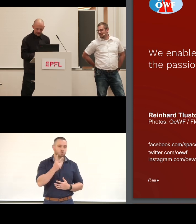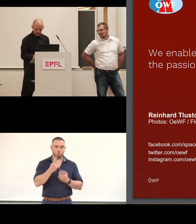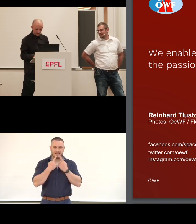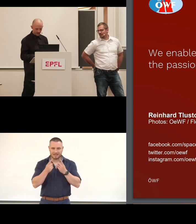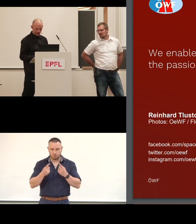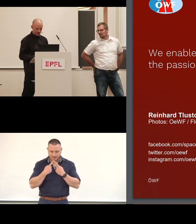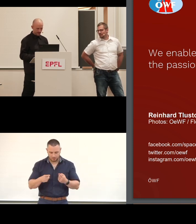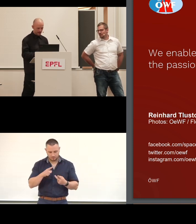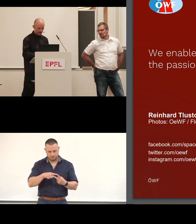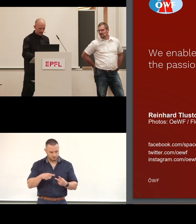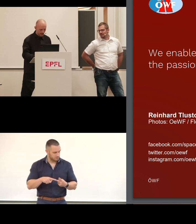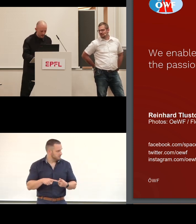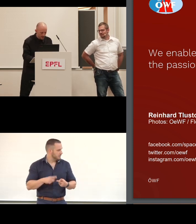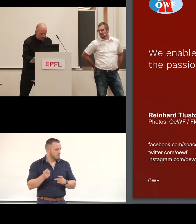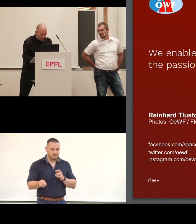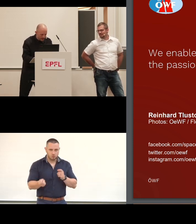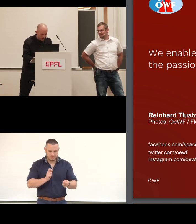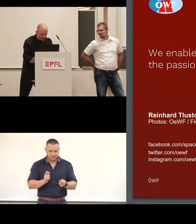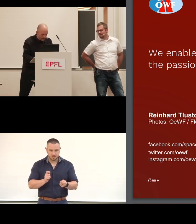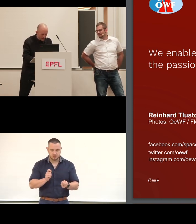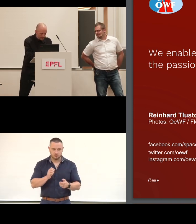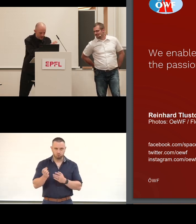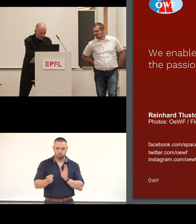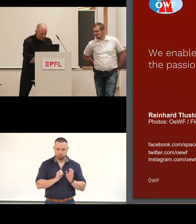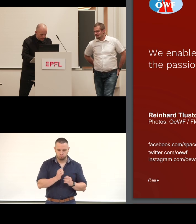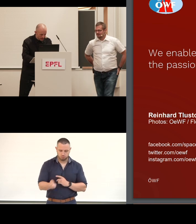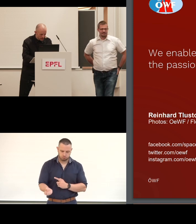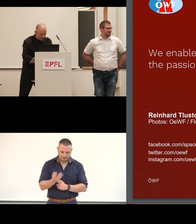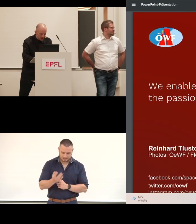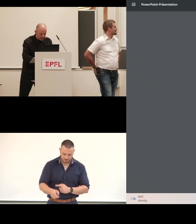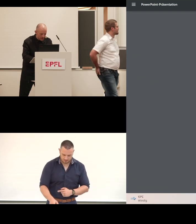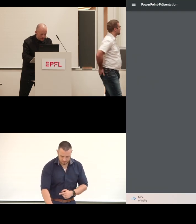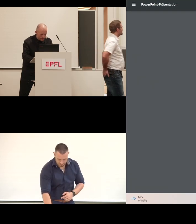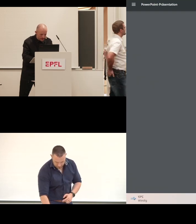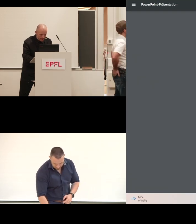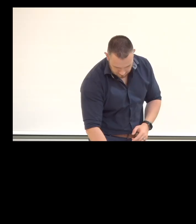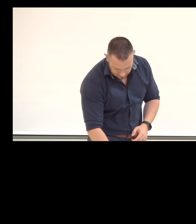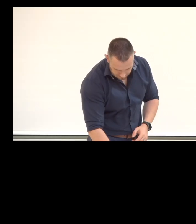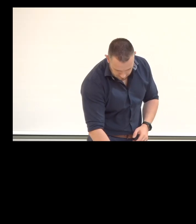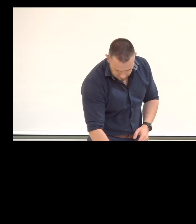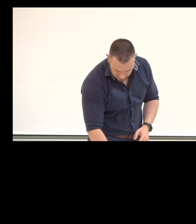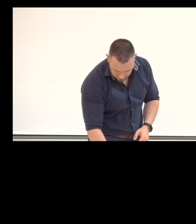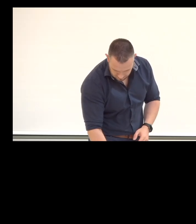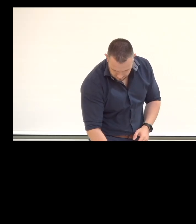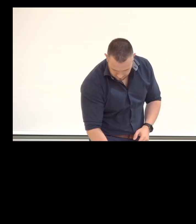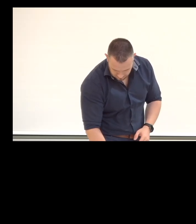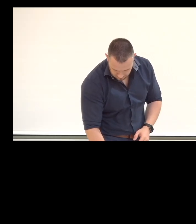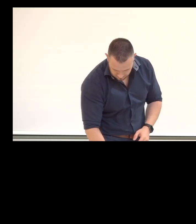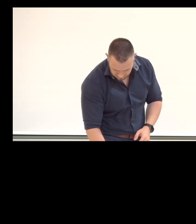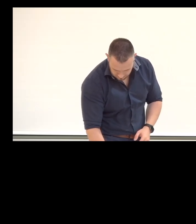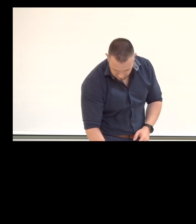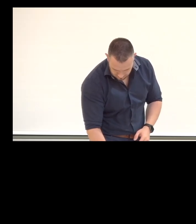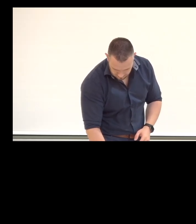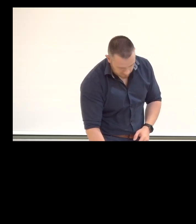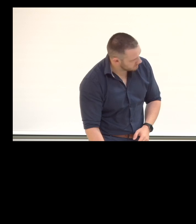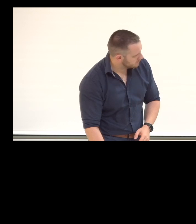of snuck in there. But we have to switch presentation. That's correct. So this is where you can reach Reinhard. And our social